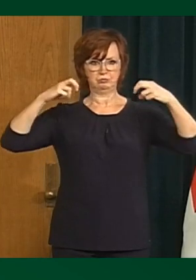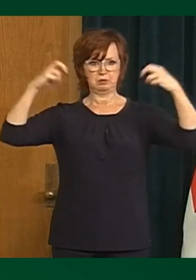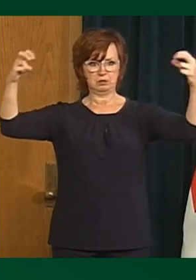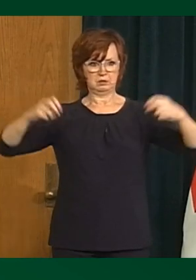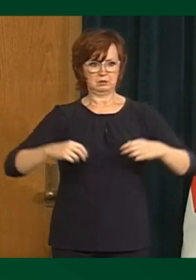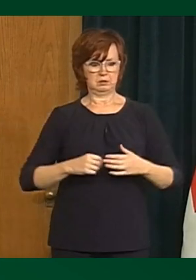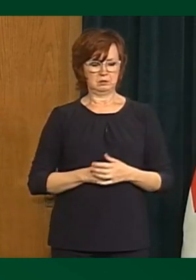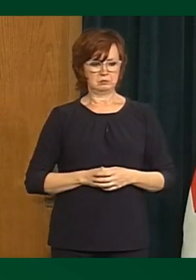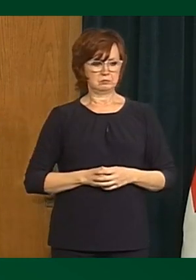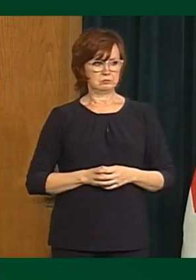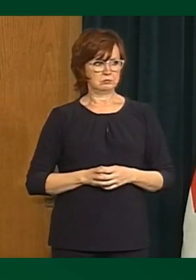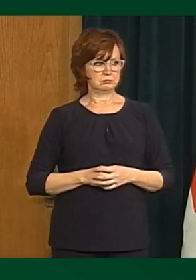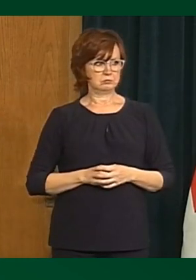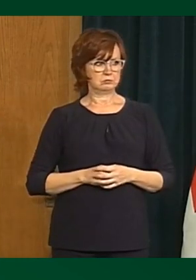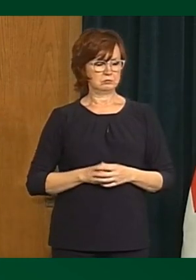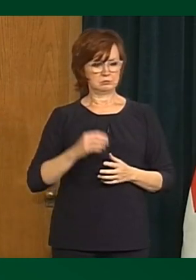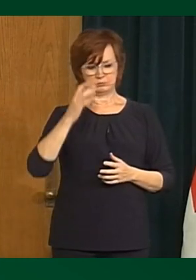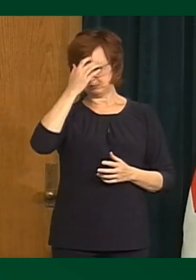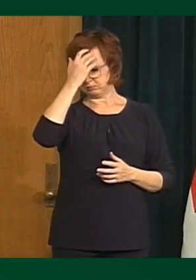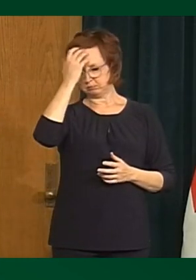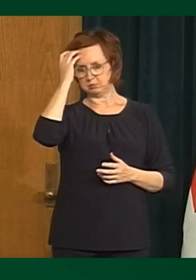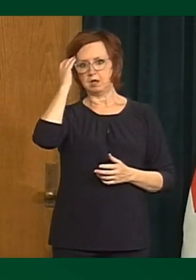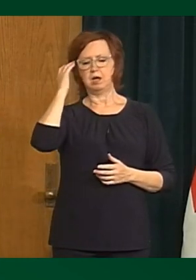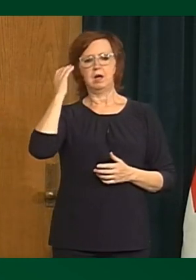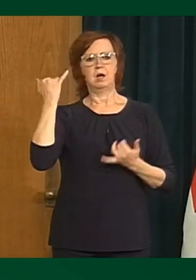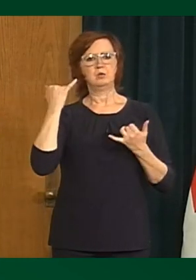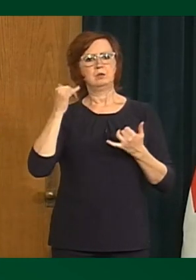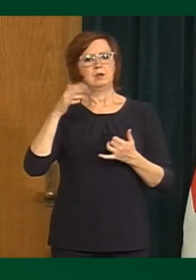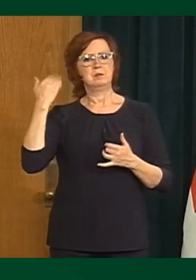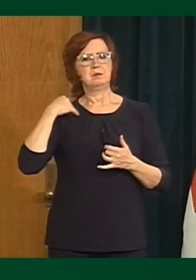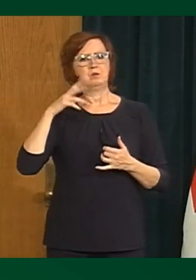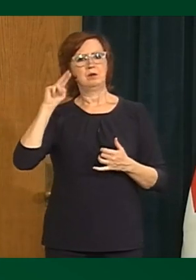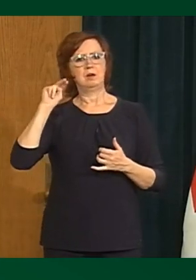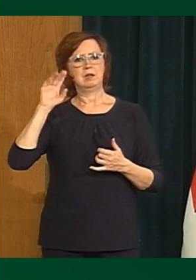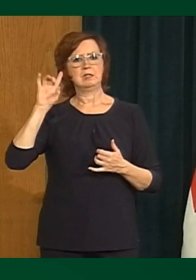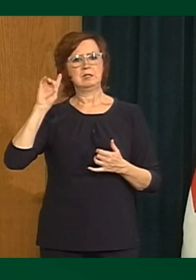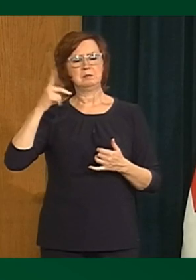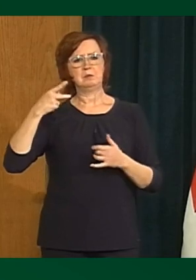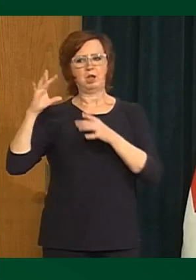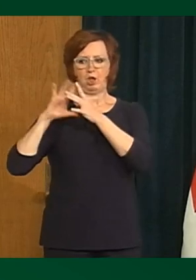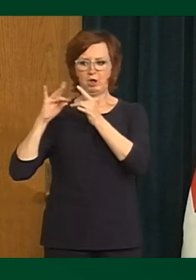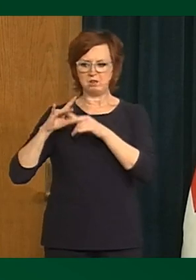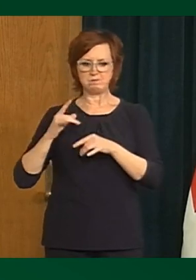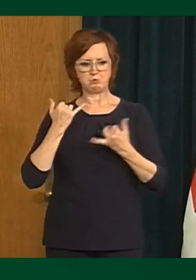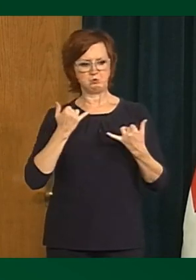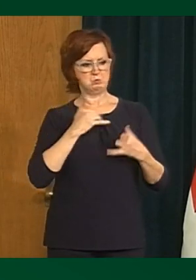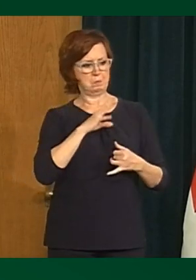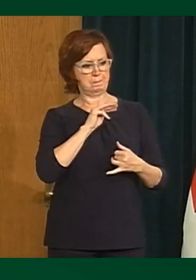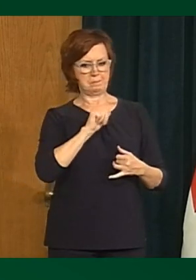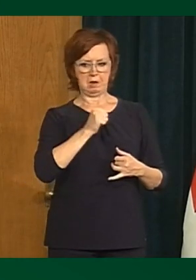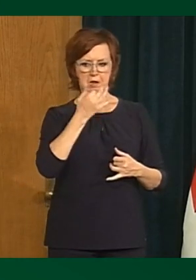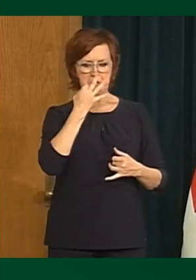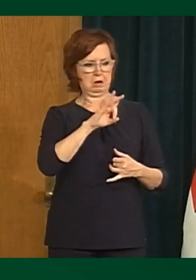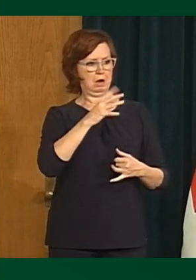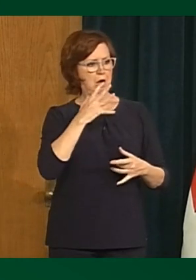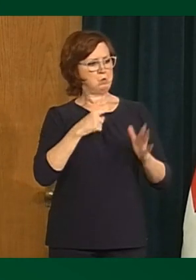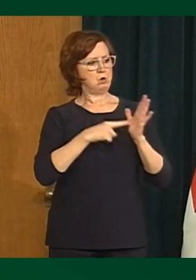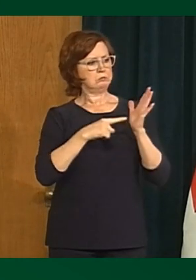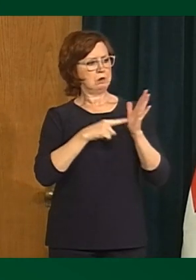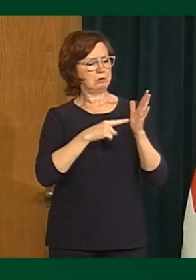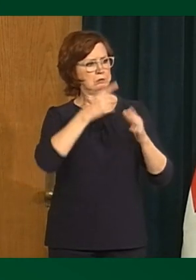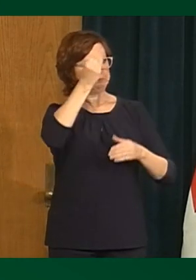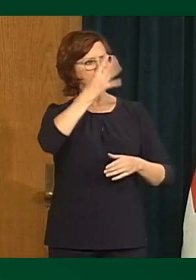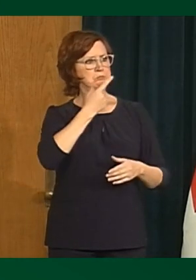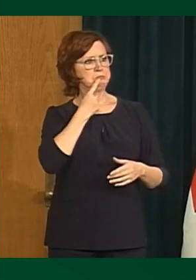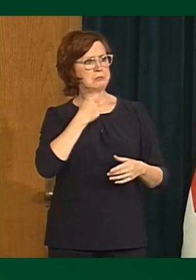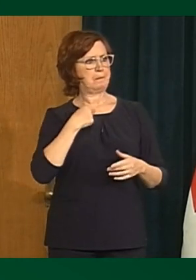the day that the NDP set as a deadline for doing so, or at least informing them about plans. Can